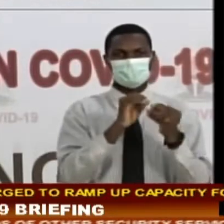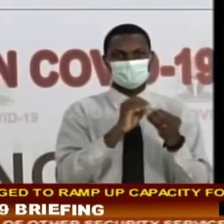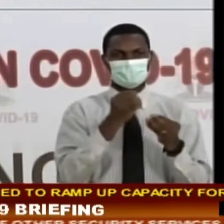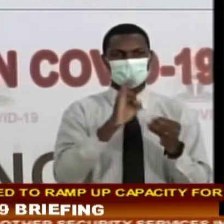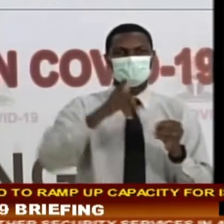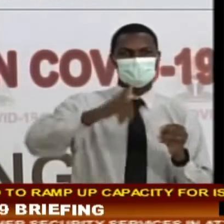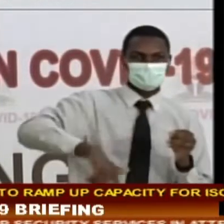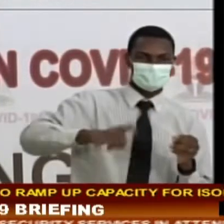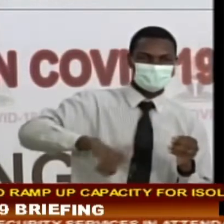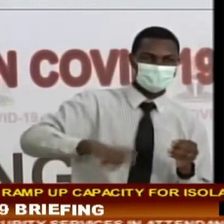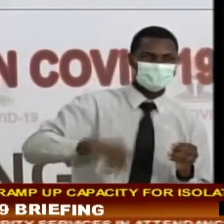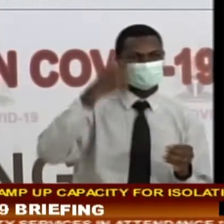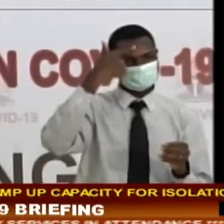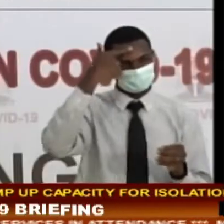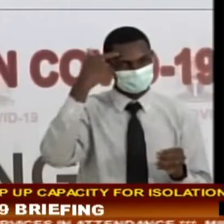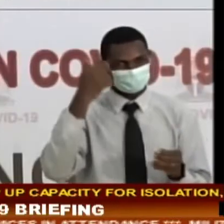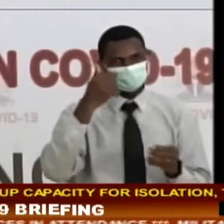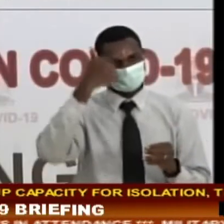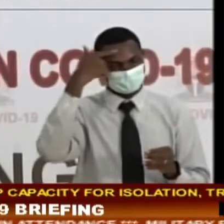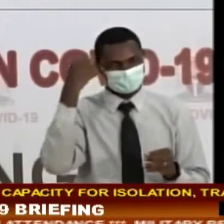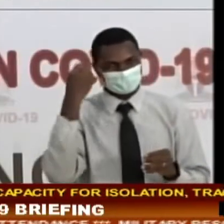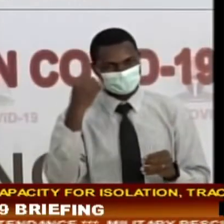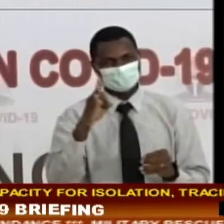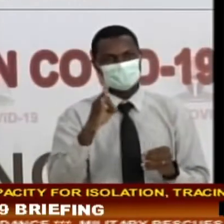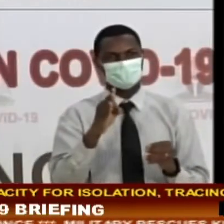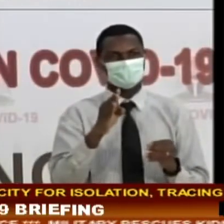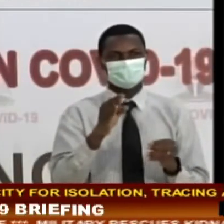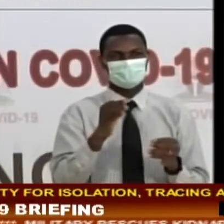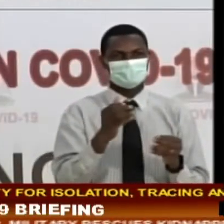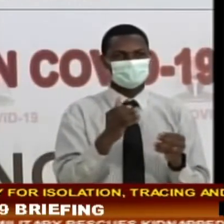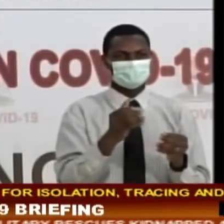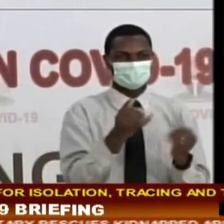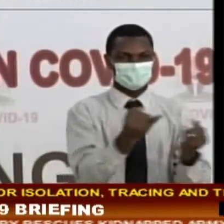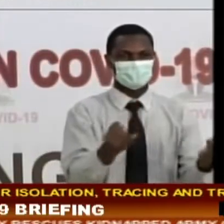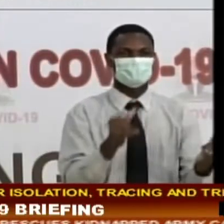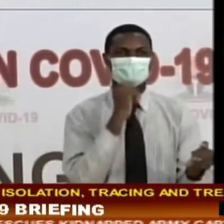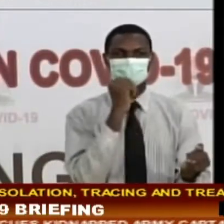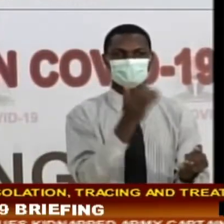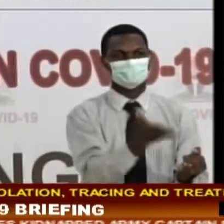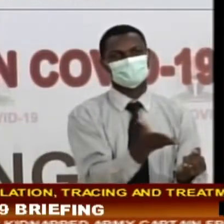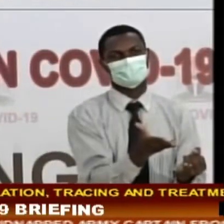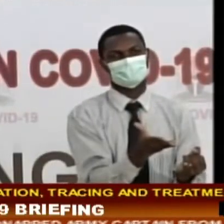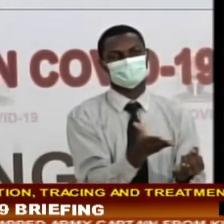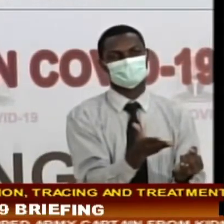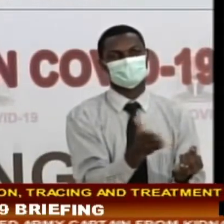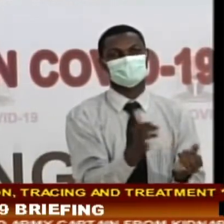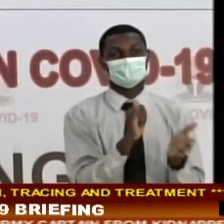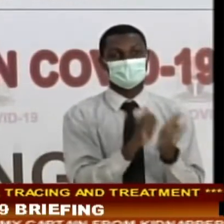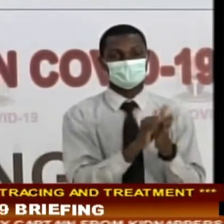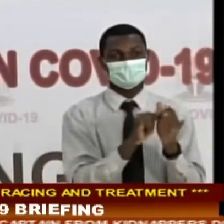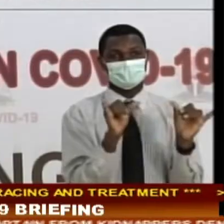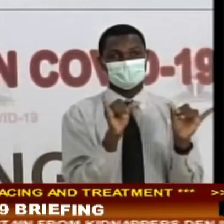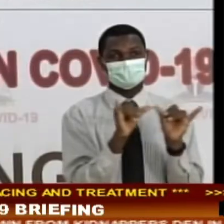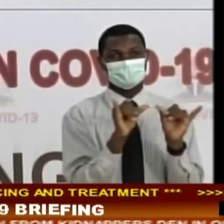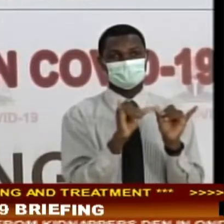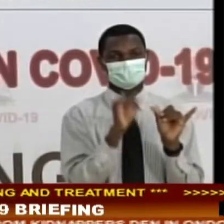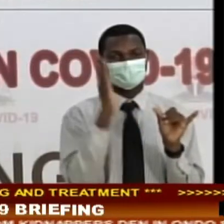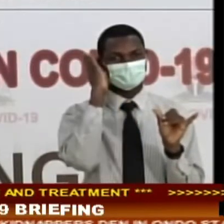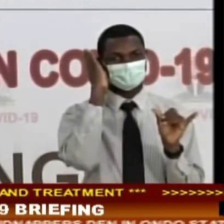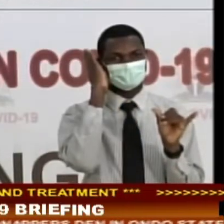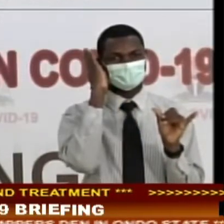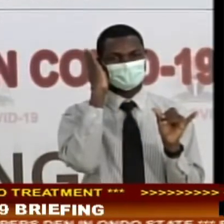from shortages these measures and others are to address the needs reported To